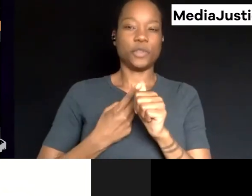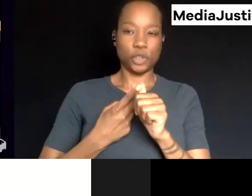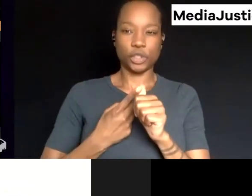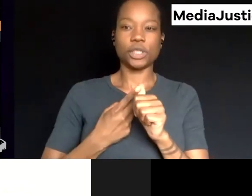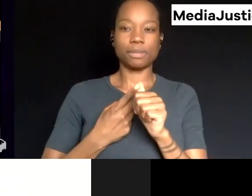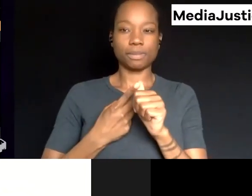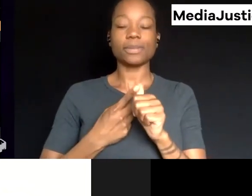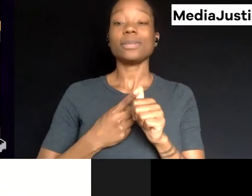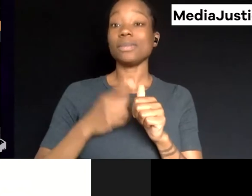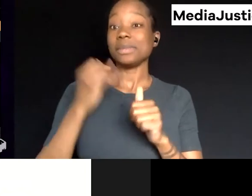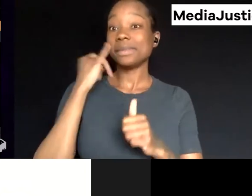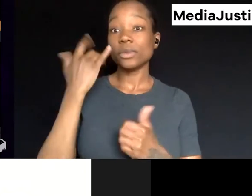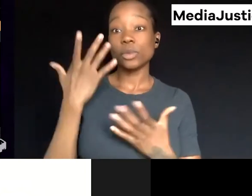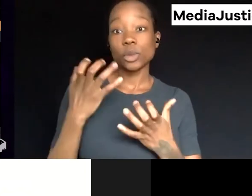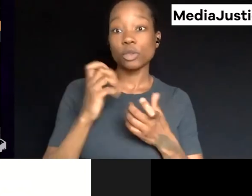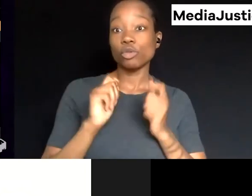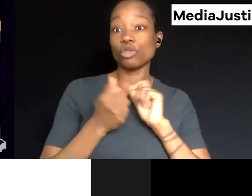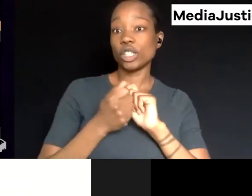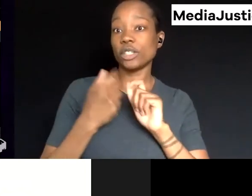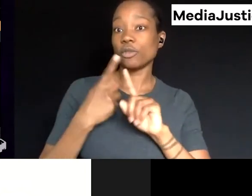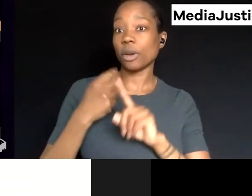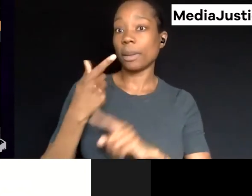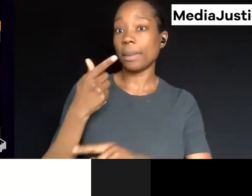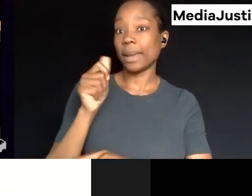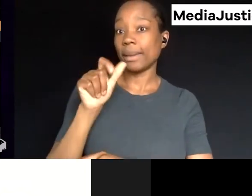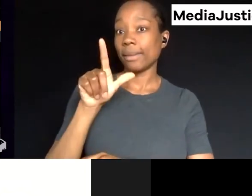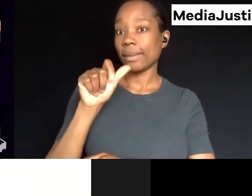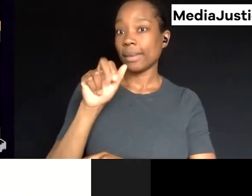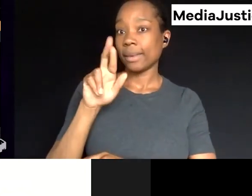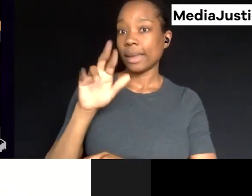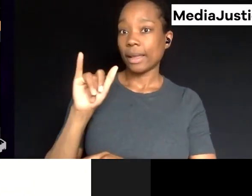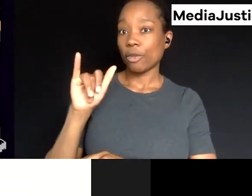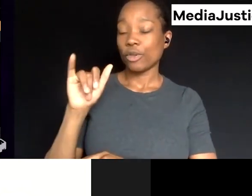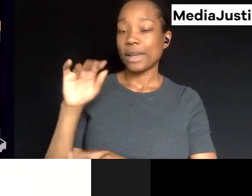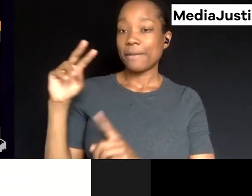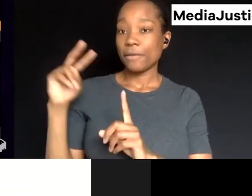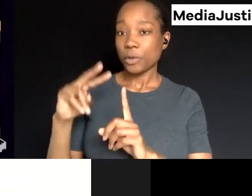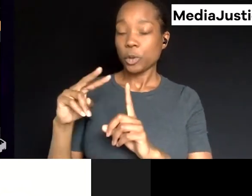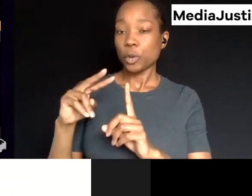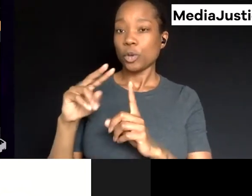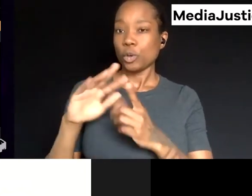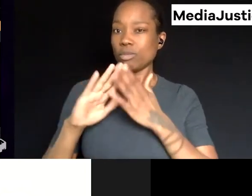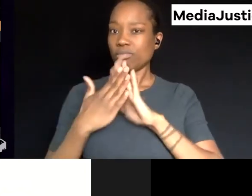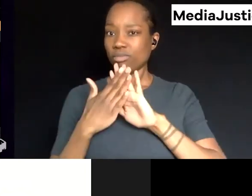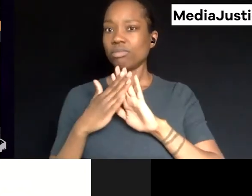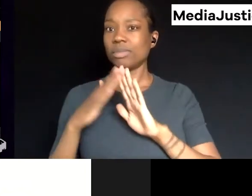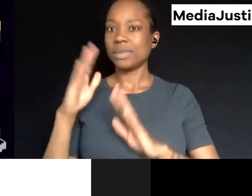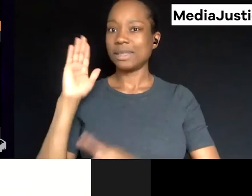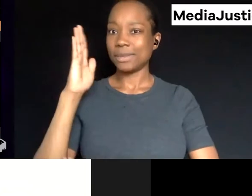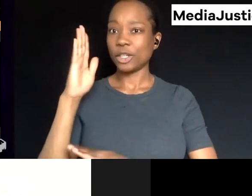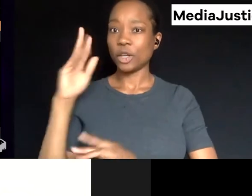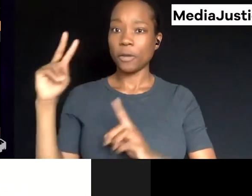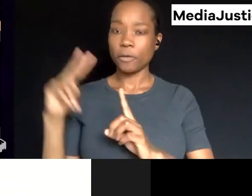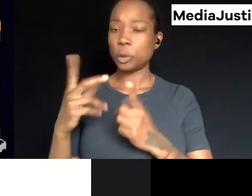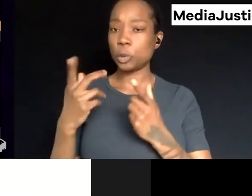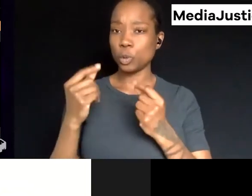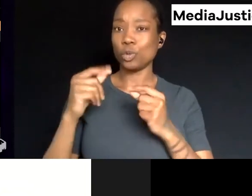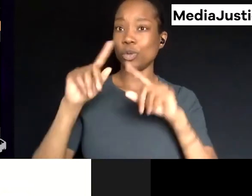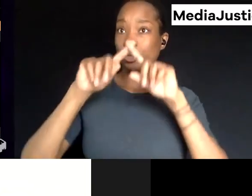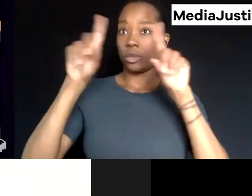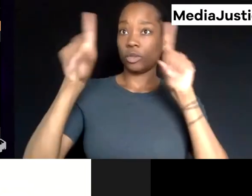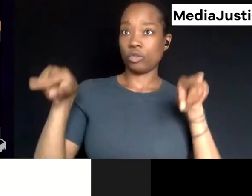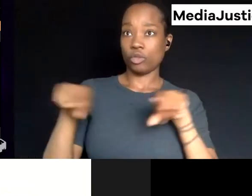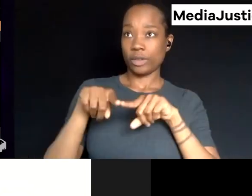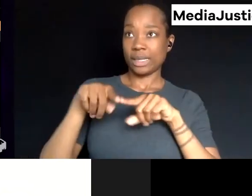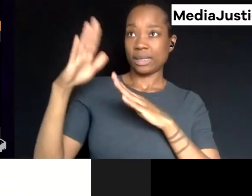view, you just kind of float your way up to the top right of your Zoom screen, and it'll either say